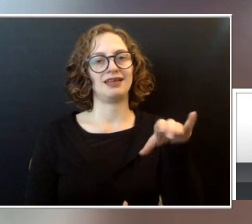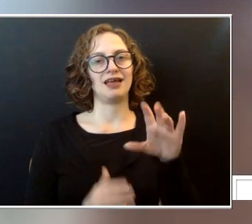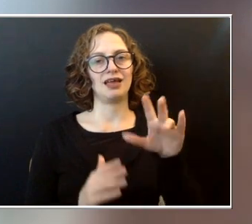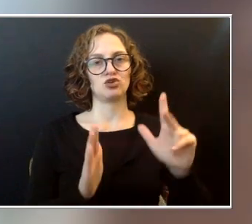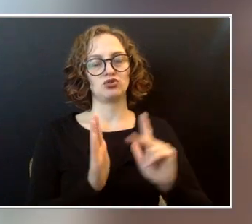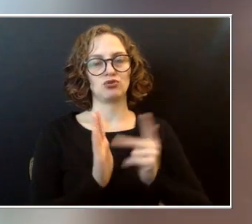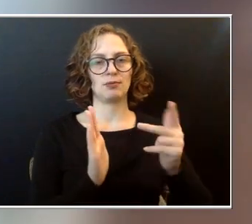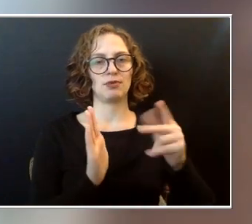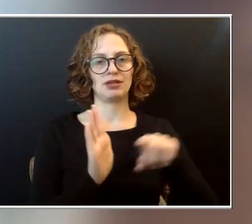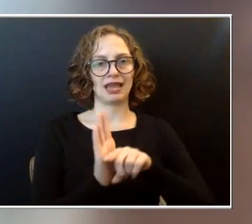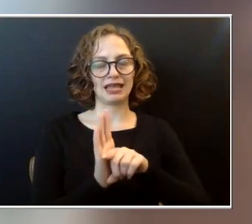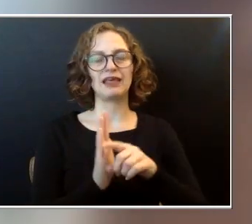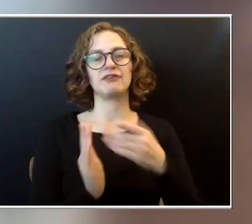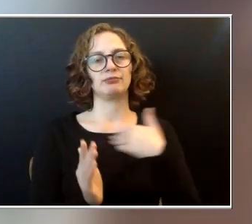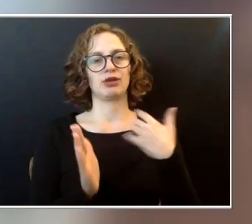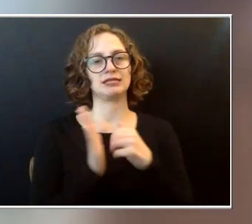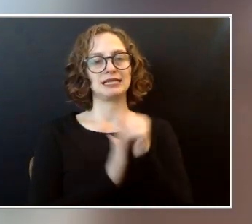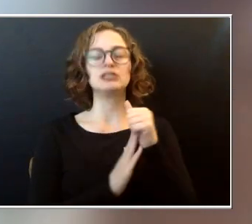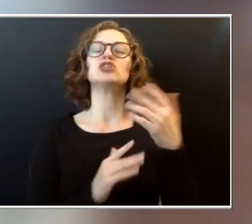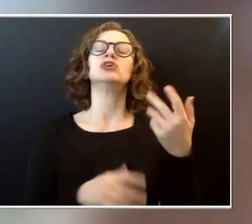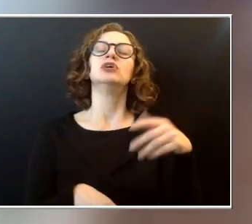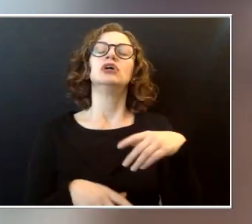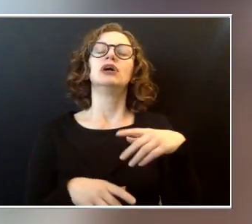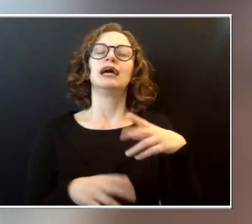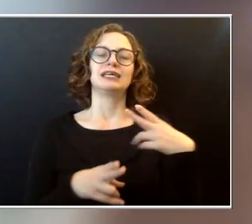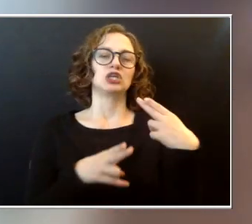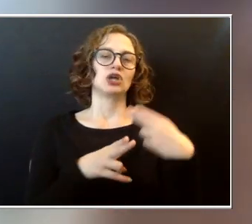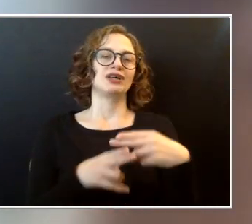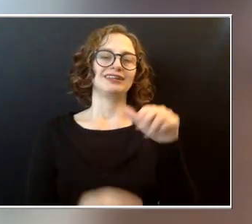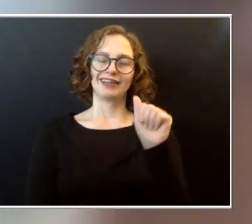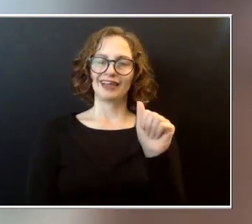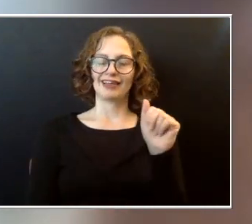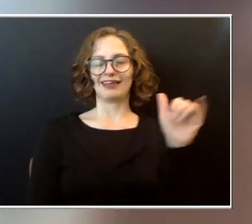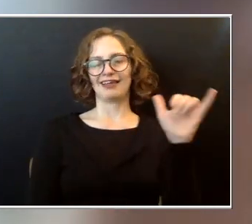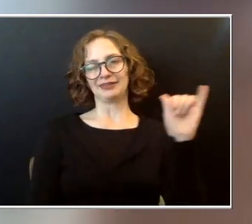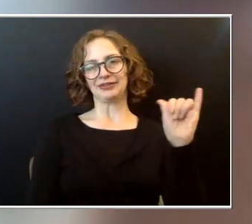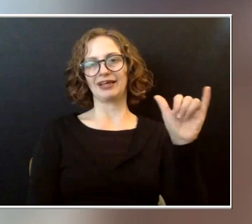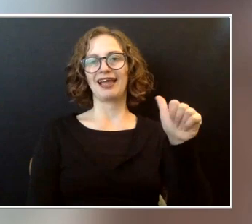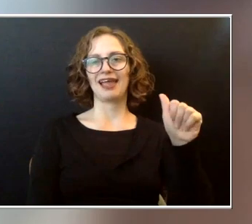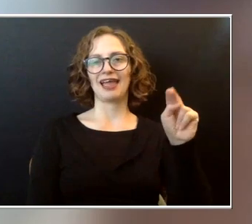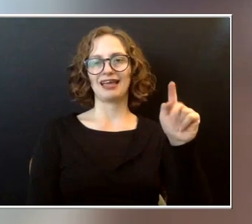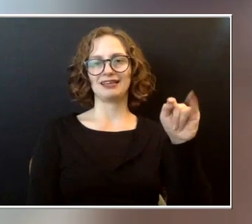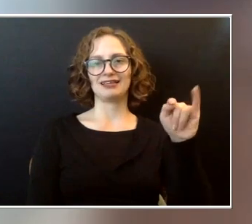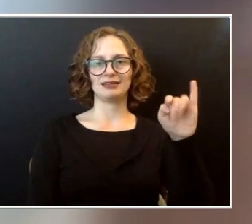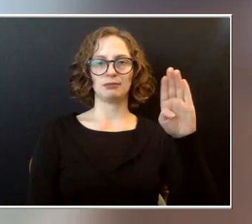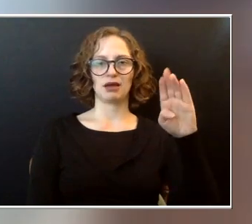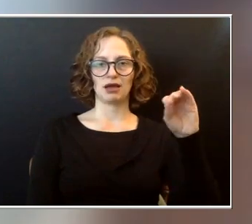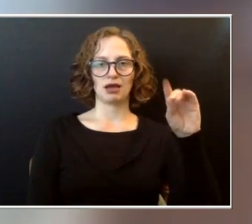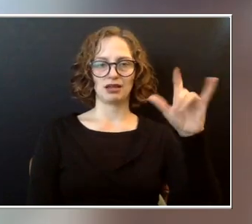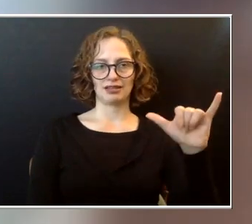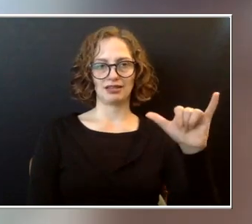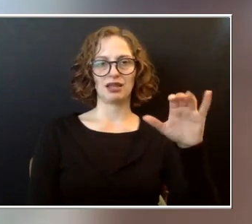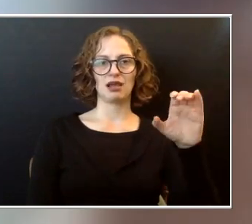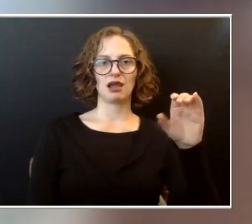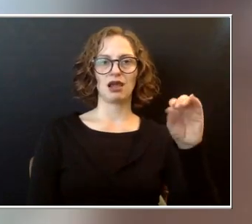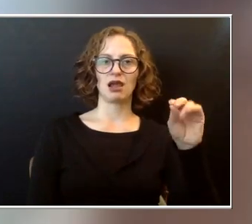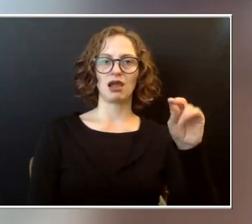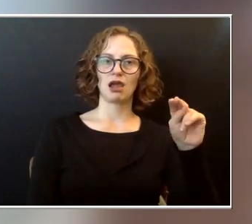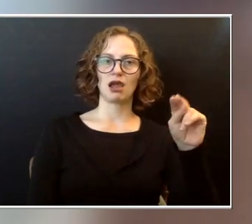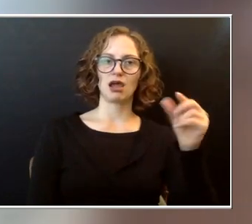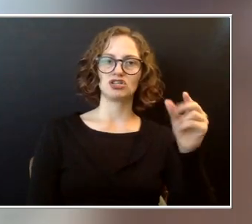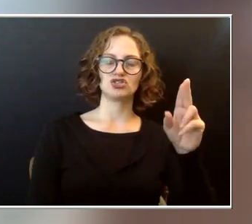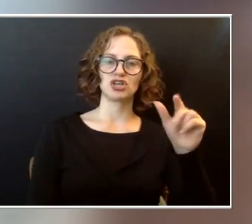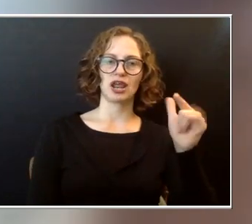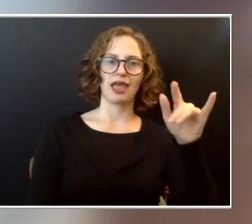antibody-drug conjugates. There are two different antibody-drug conjugates that have been approved for treatment of triple-negative breast cancer. And